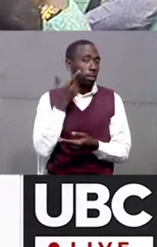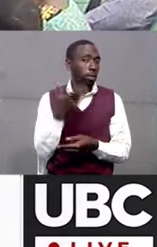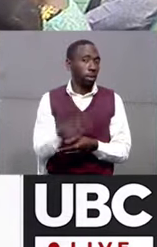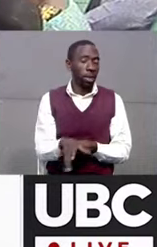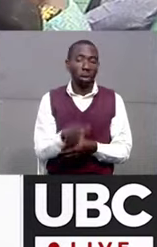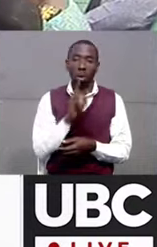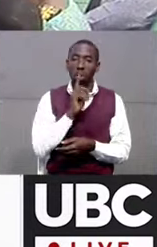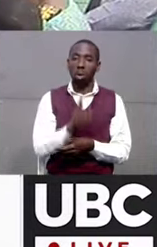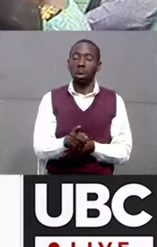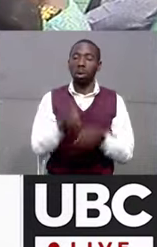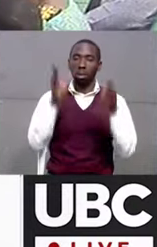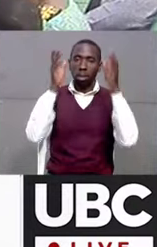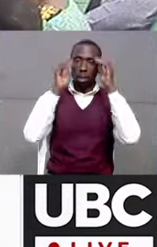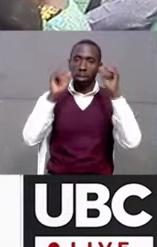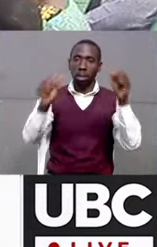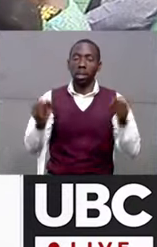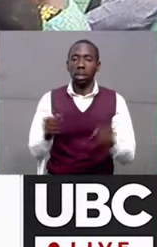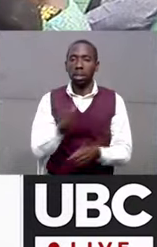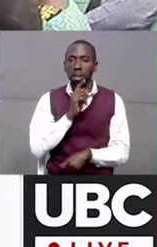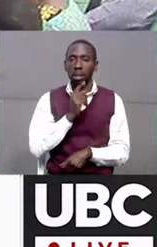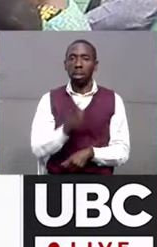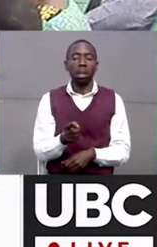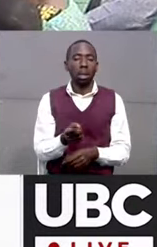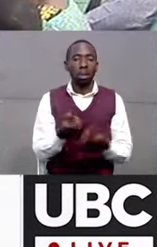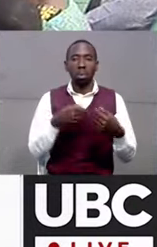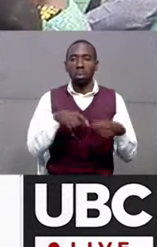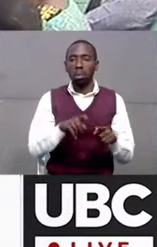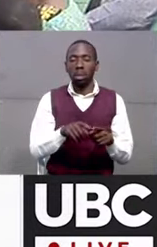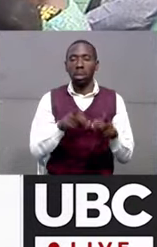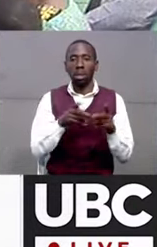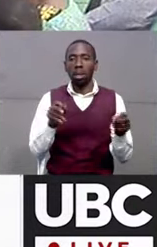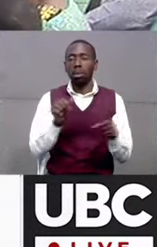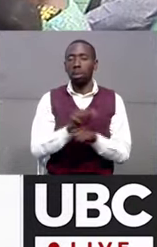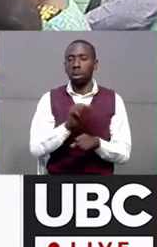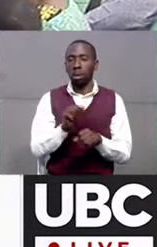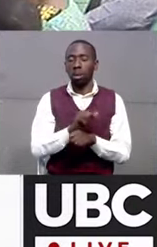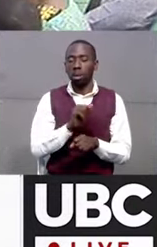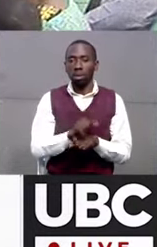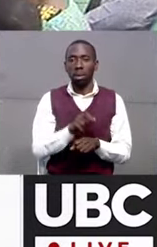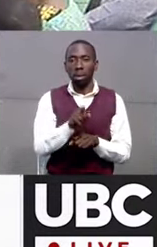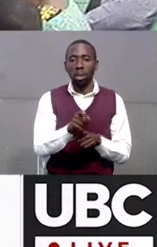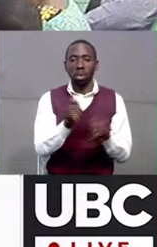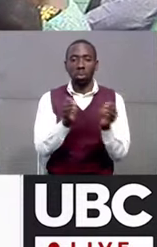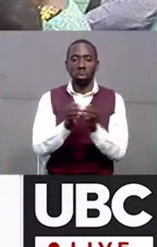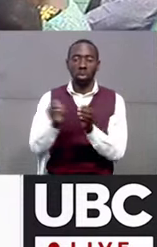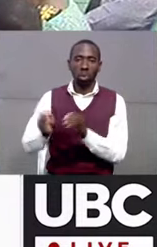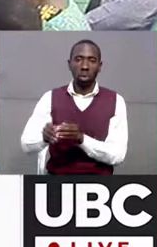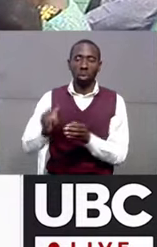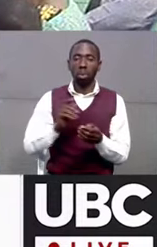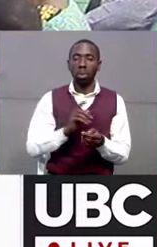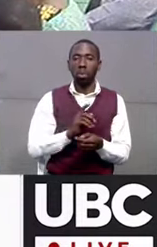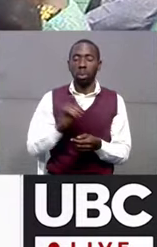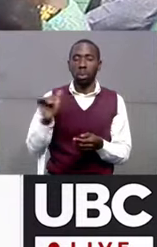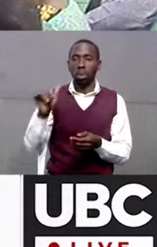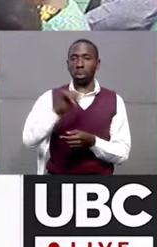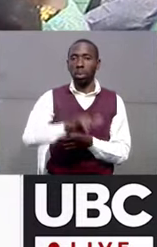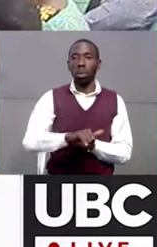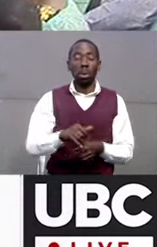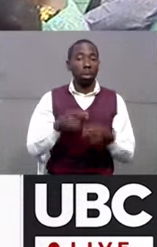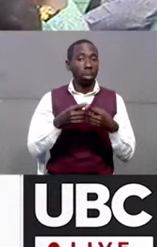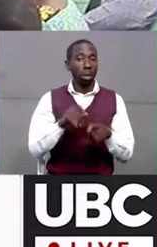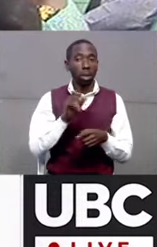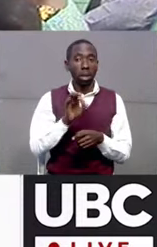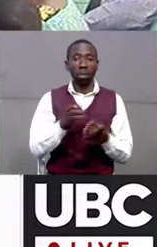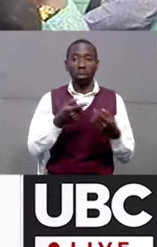to rehabilitate some of these airstrips, and we have not seen anything being done. So rather than have piecemeal cherry picking